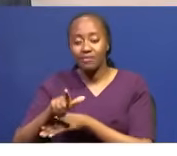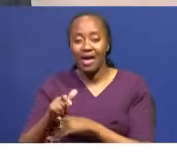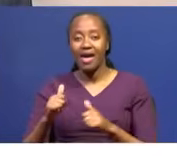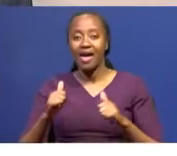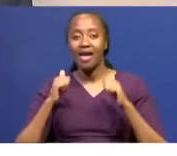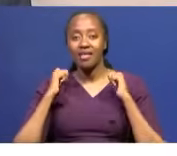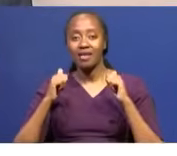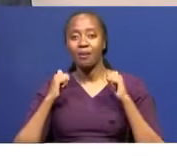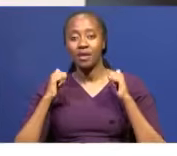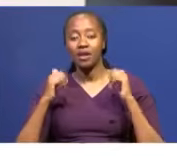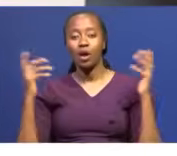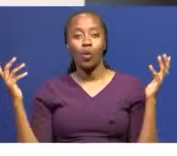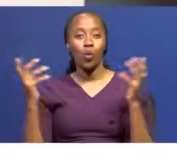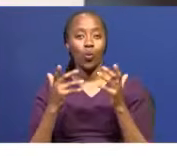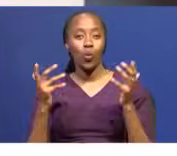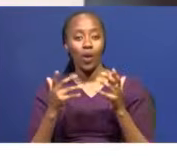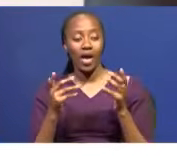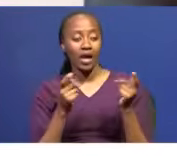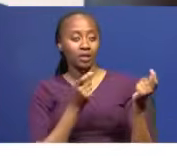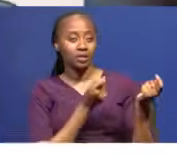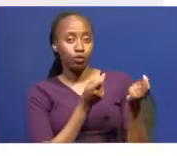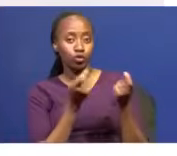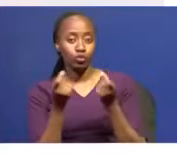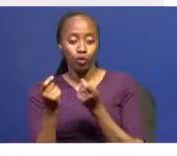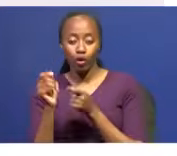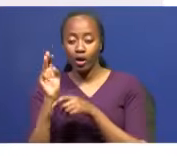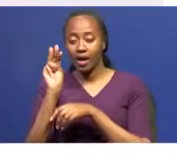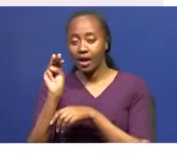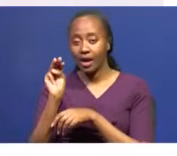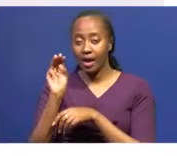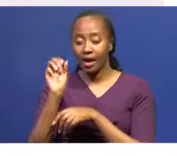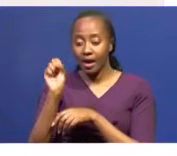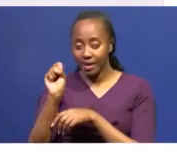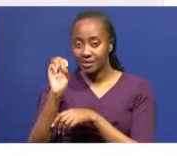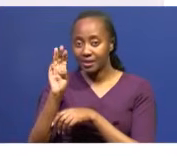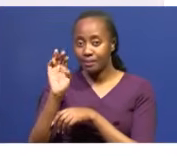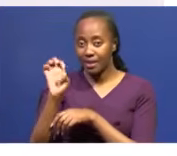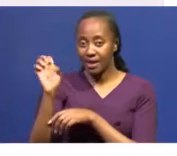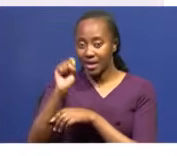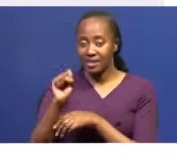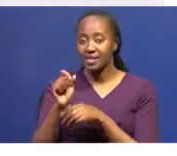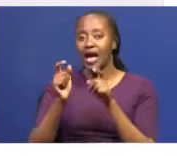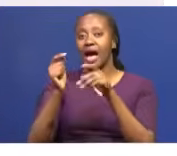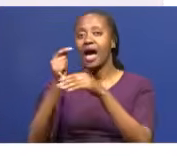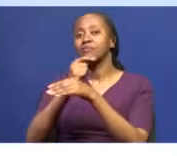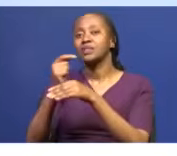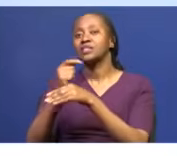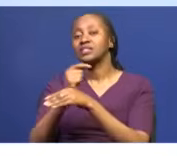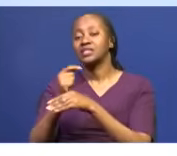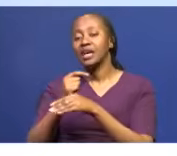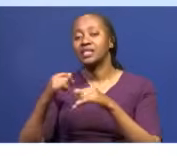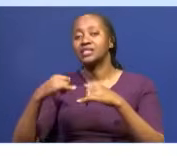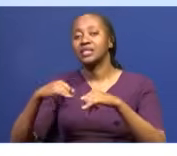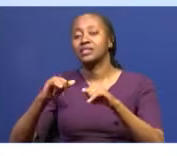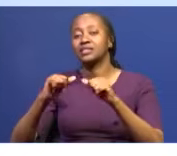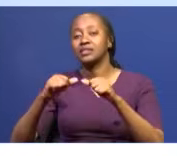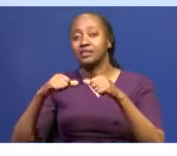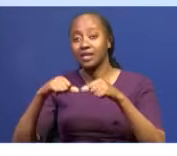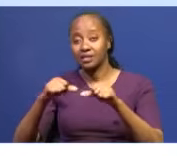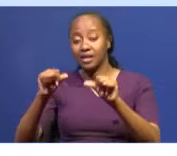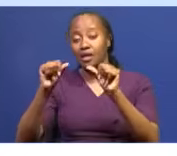where producers, micro, small and medium enterprises and other players have been trained on sustainable production. That product